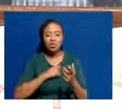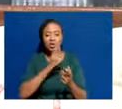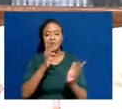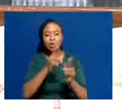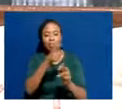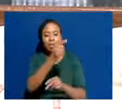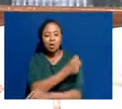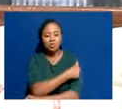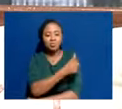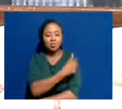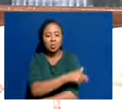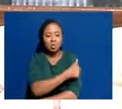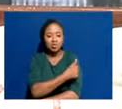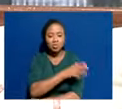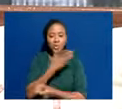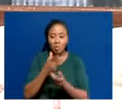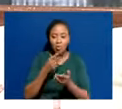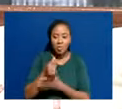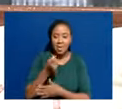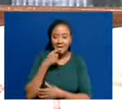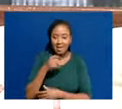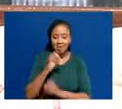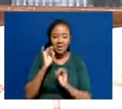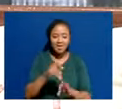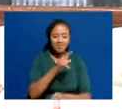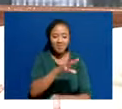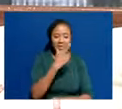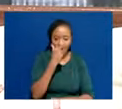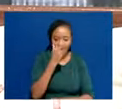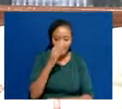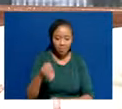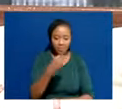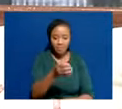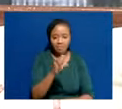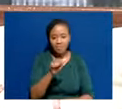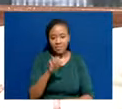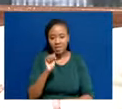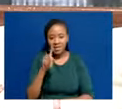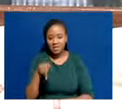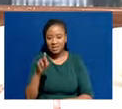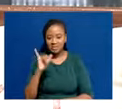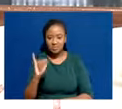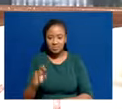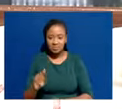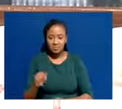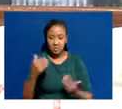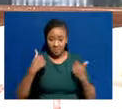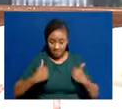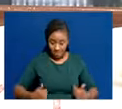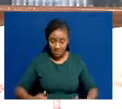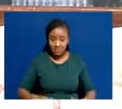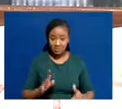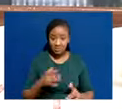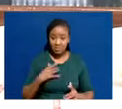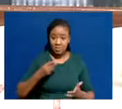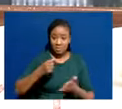this medicine. The president says, kama ni aspirin, ni homa, upatiwe. They've never been paid. I'm the first county, I pay